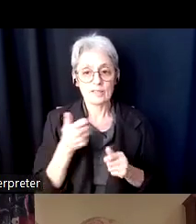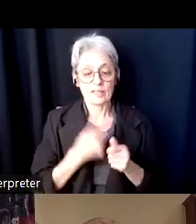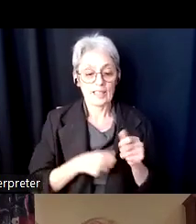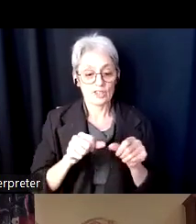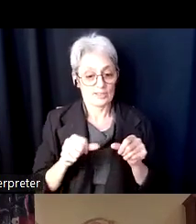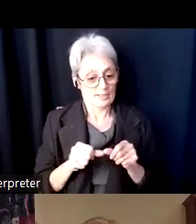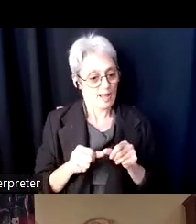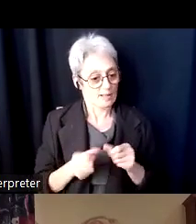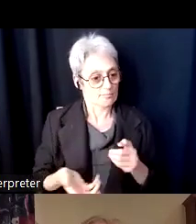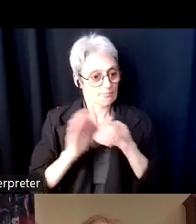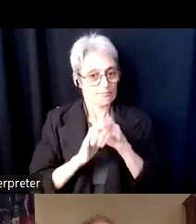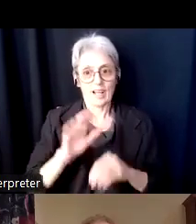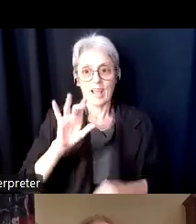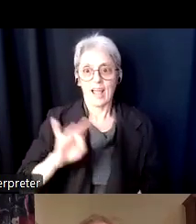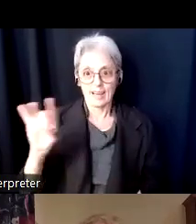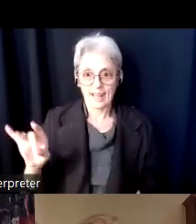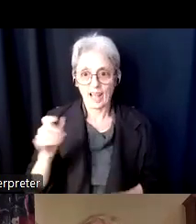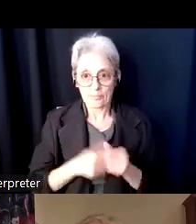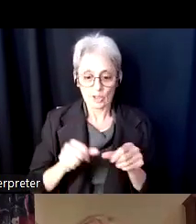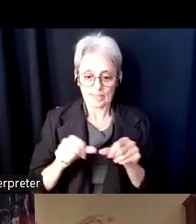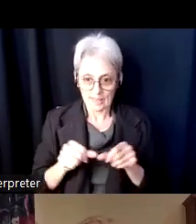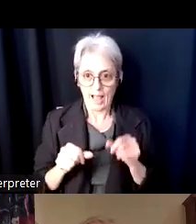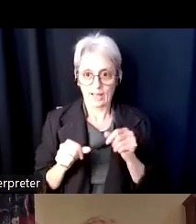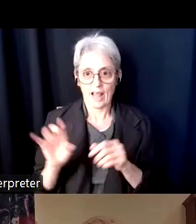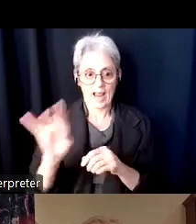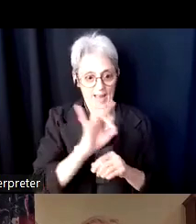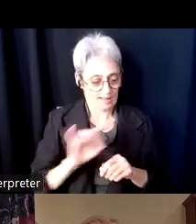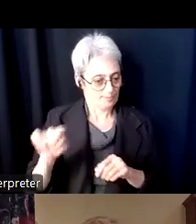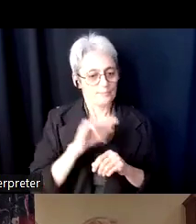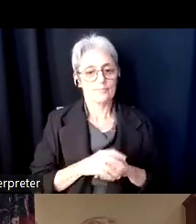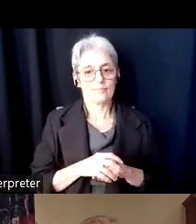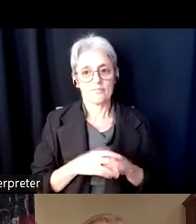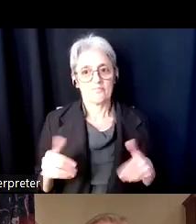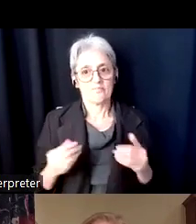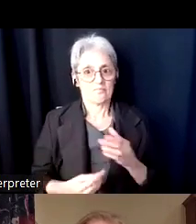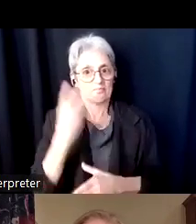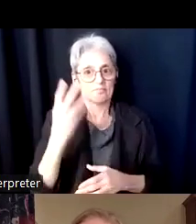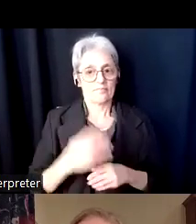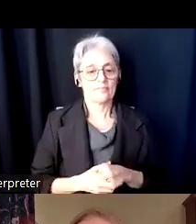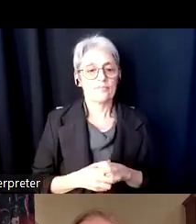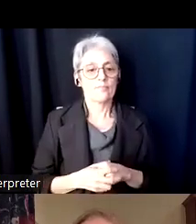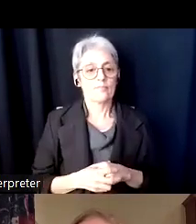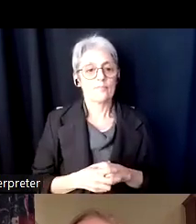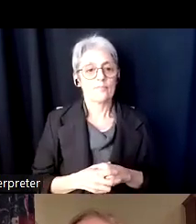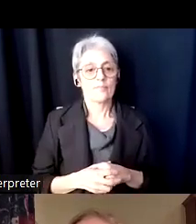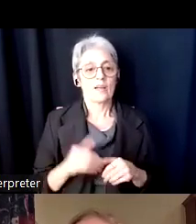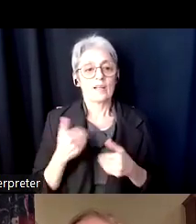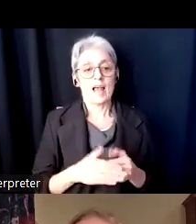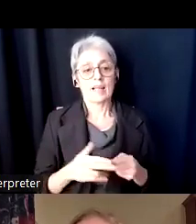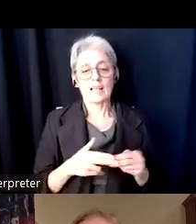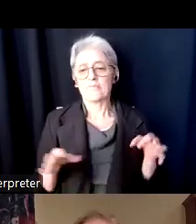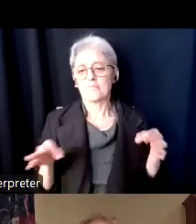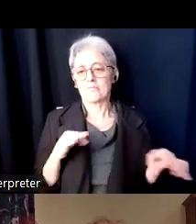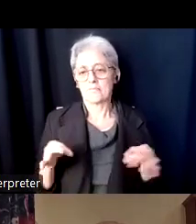site. So huge, huge growth. And on the next slide, can talk briefly about why that is. For one,